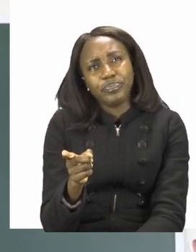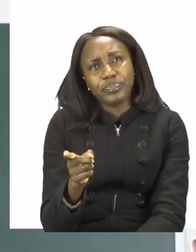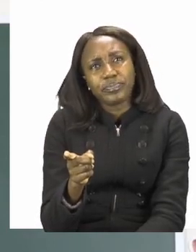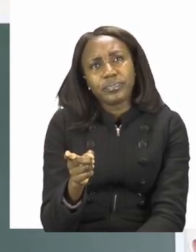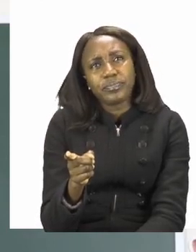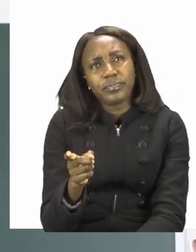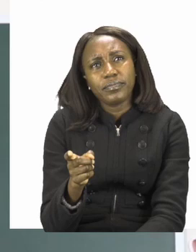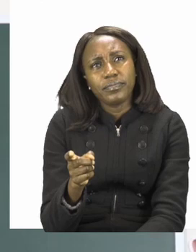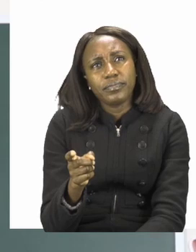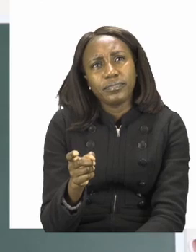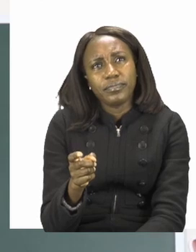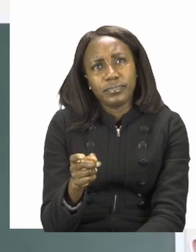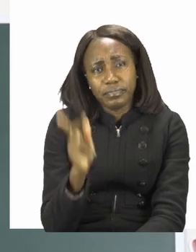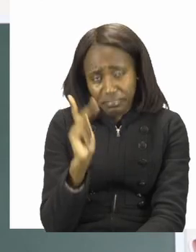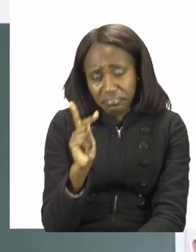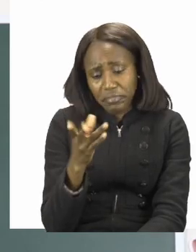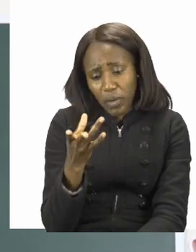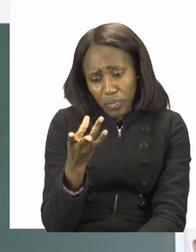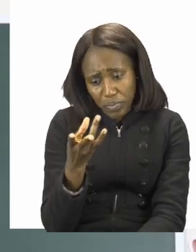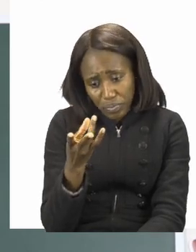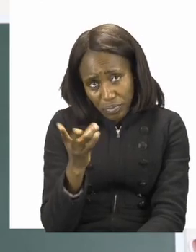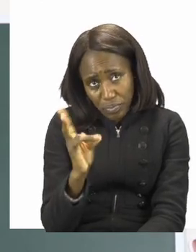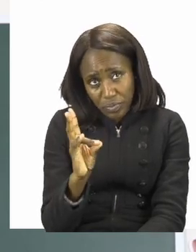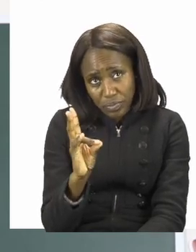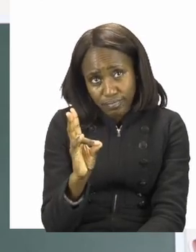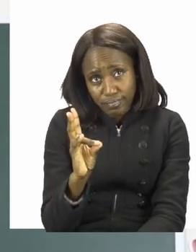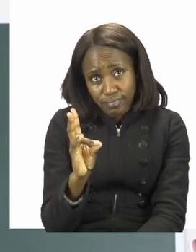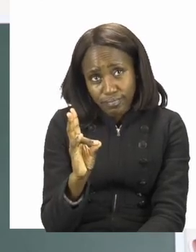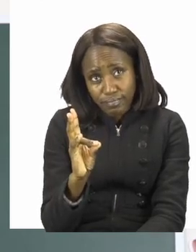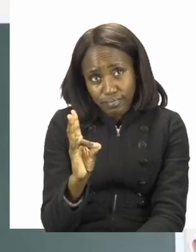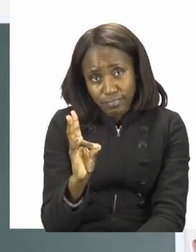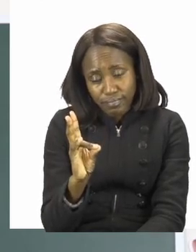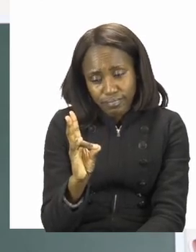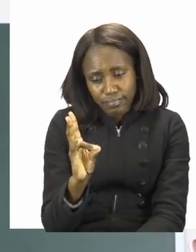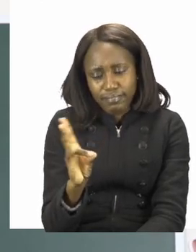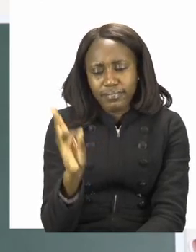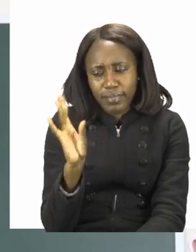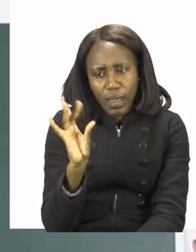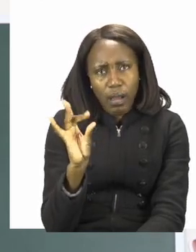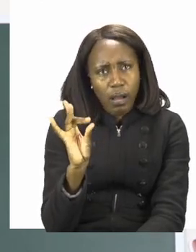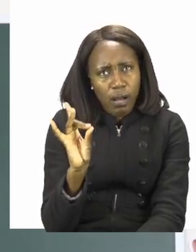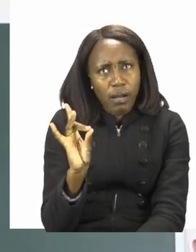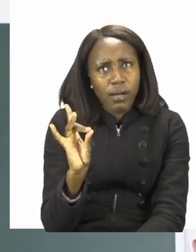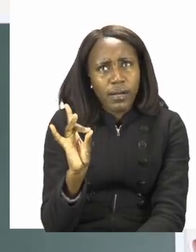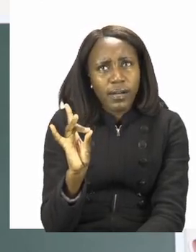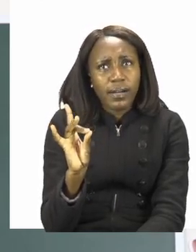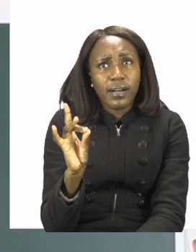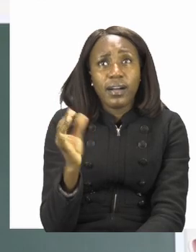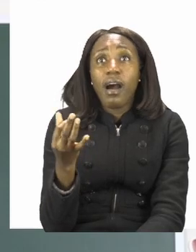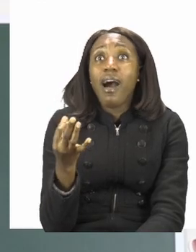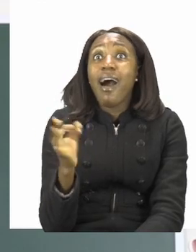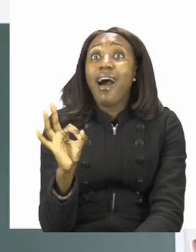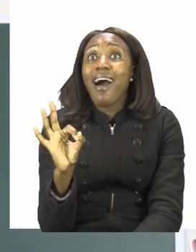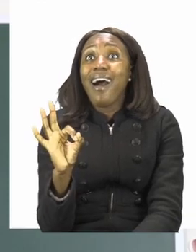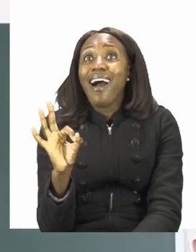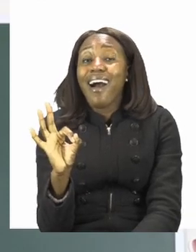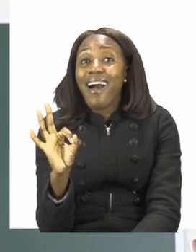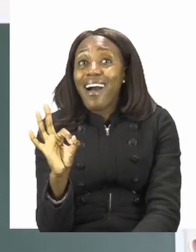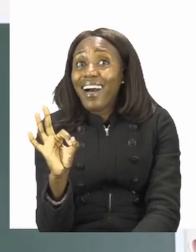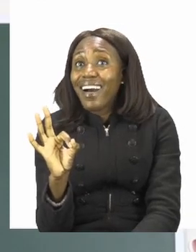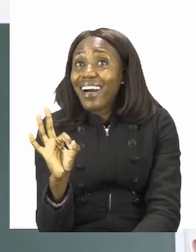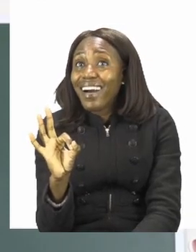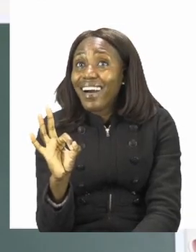I think we start at 7 and we'll find it. 7, 8,